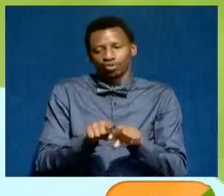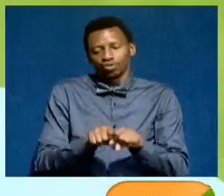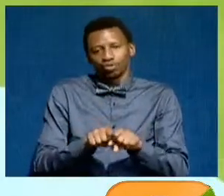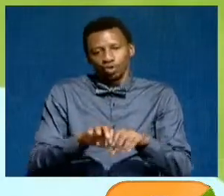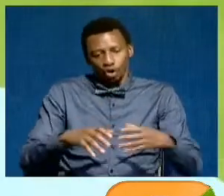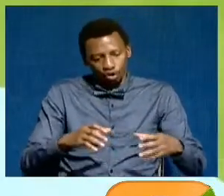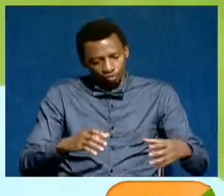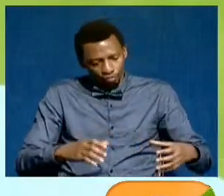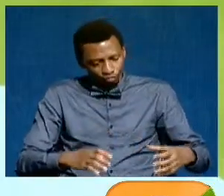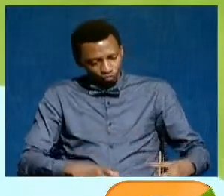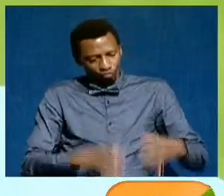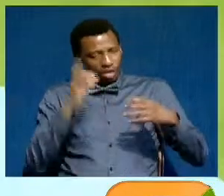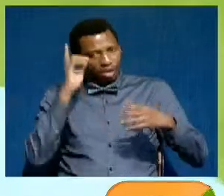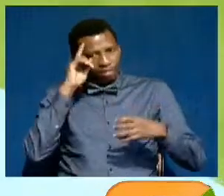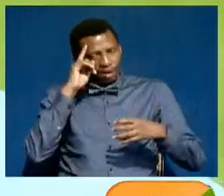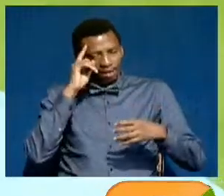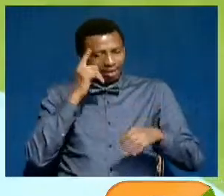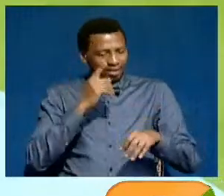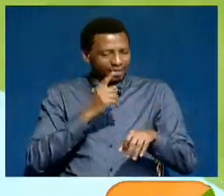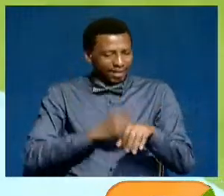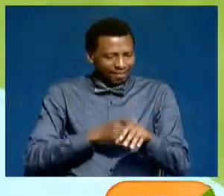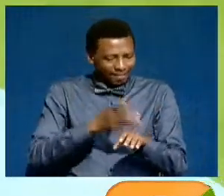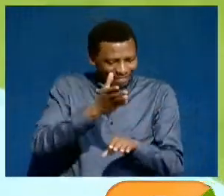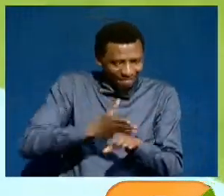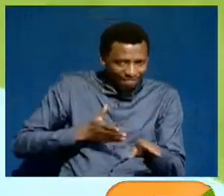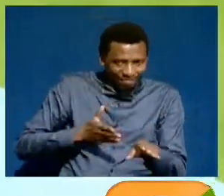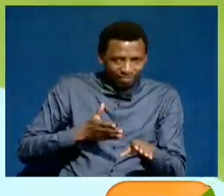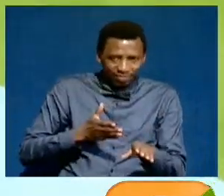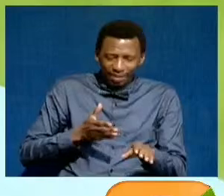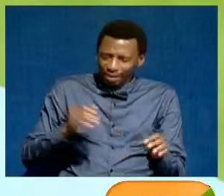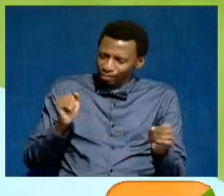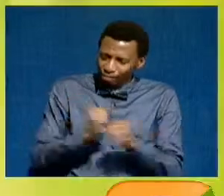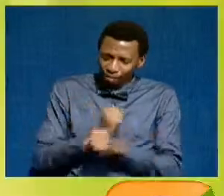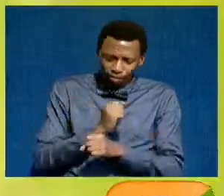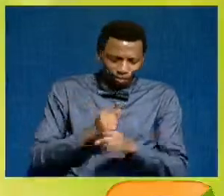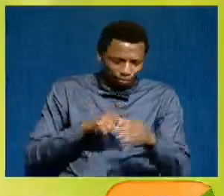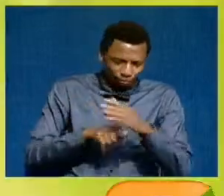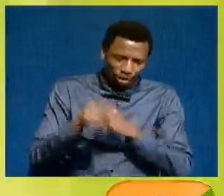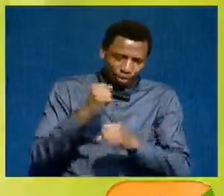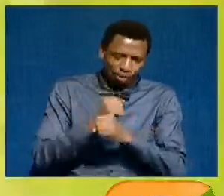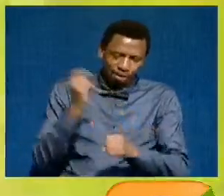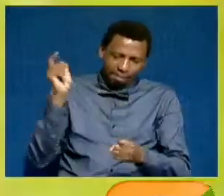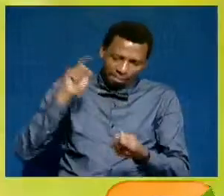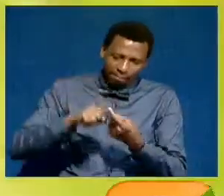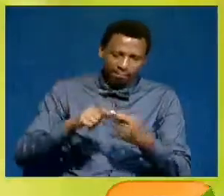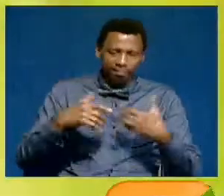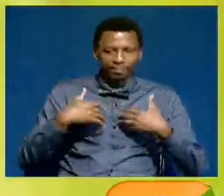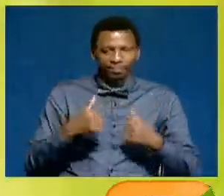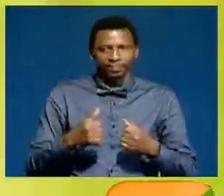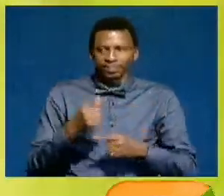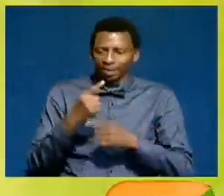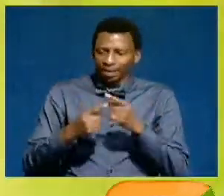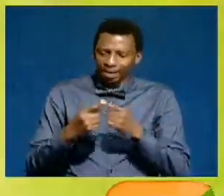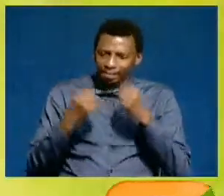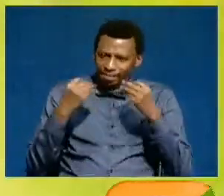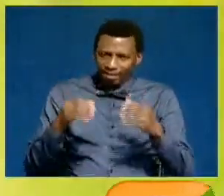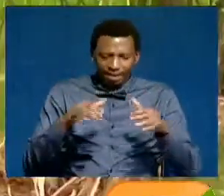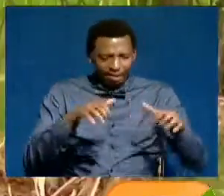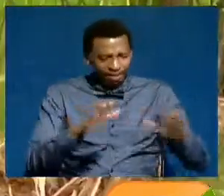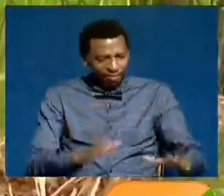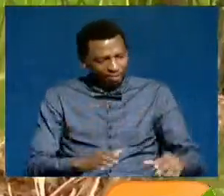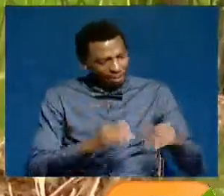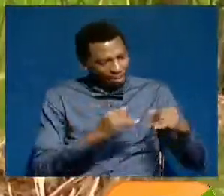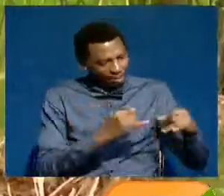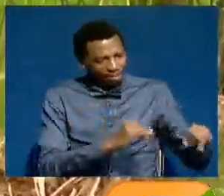Na sikikukata, utakaa sana bila kuingia hapa, mpaka hiyo kidonda ipone. For years, farmers have tried everything,